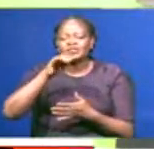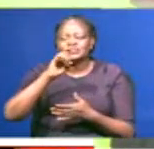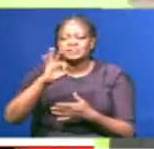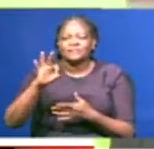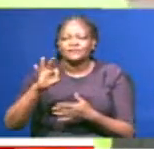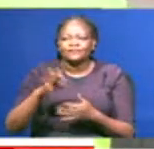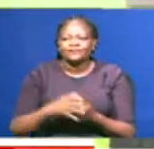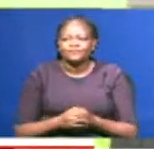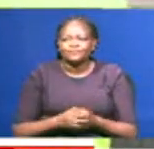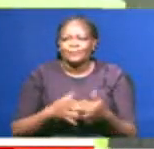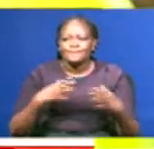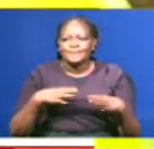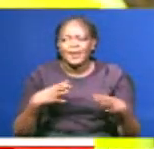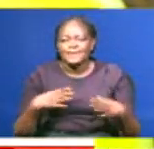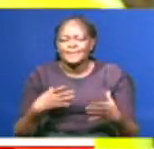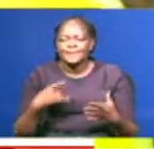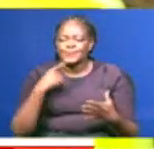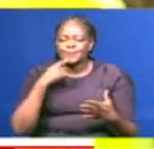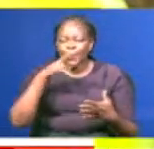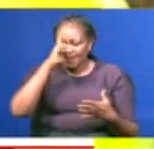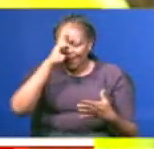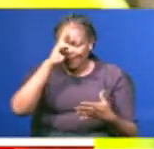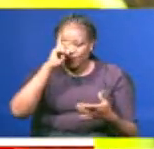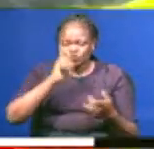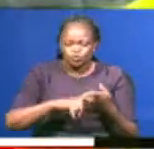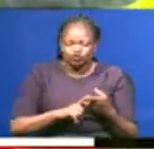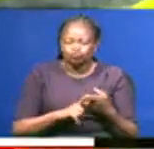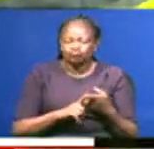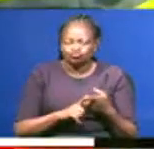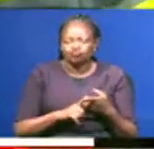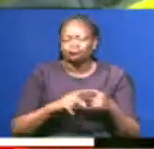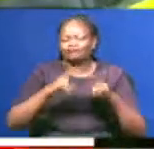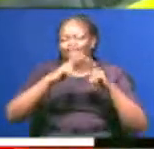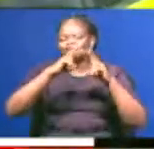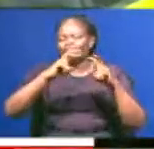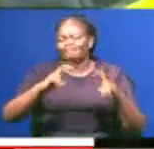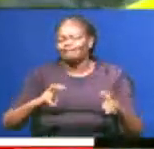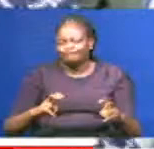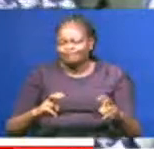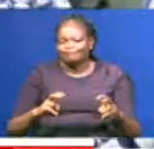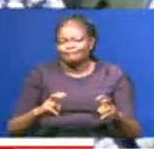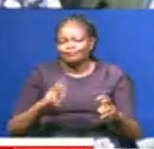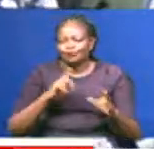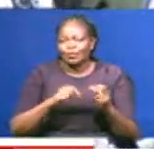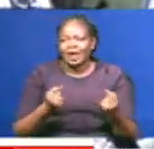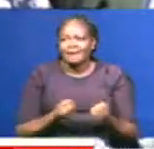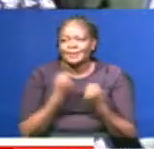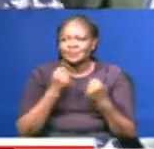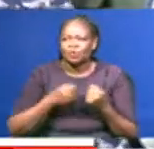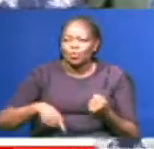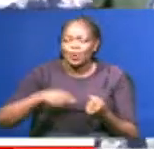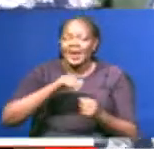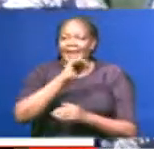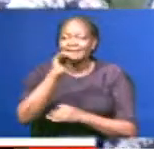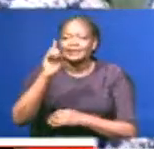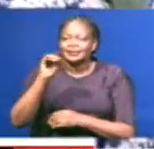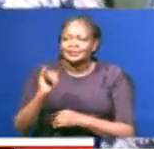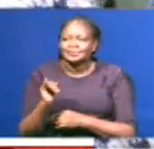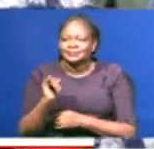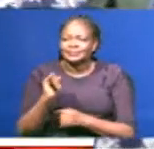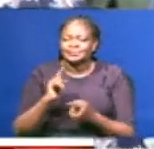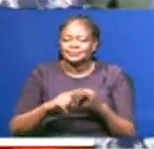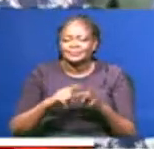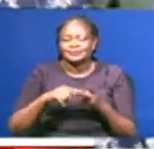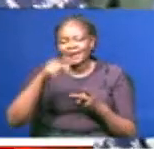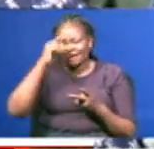The residents urged the police to expedite investigations into the incident. Sisi tunaomba DCI, tunaomba serikali